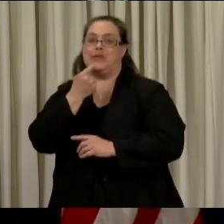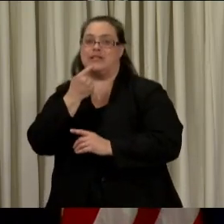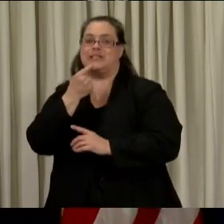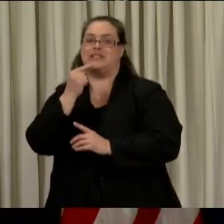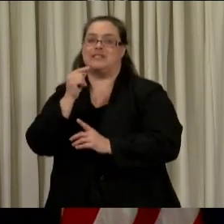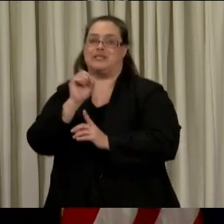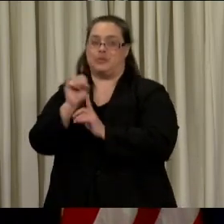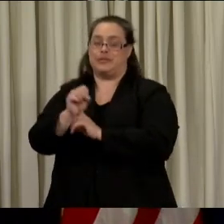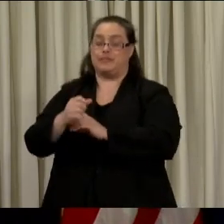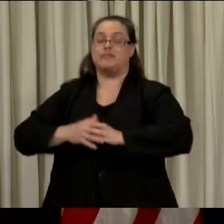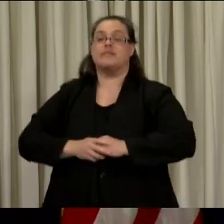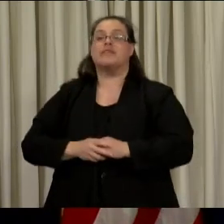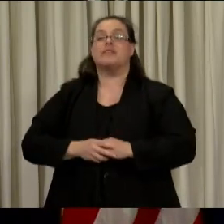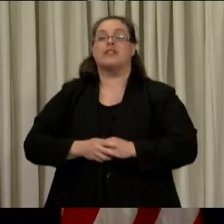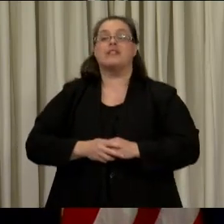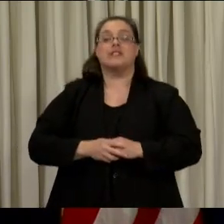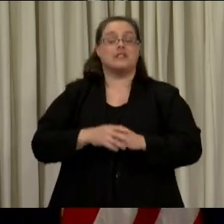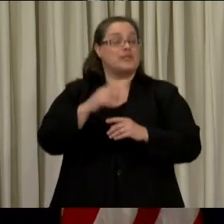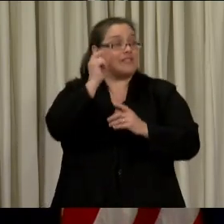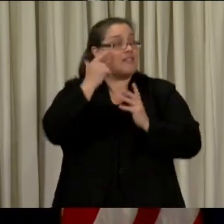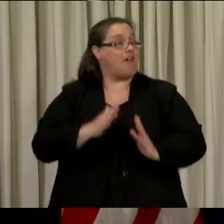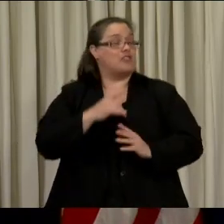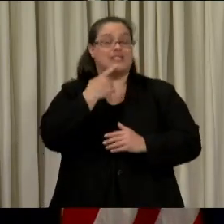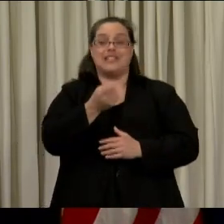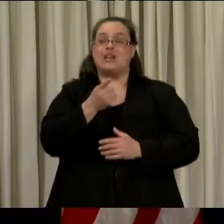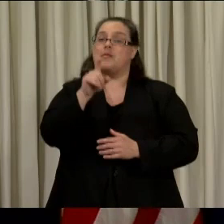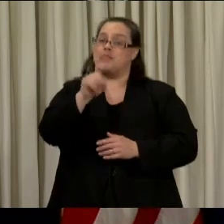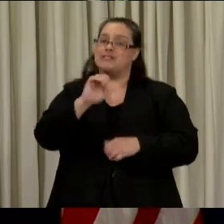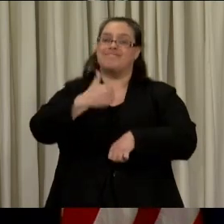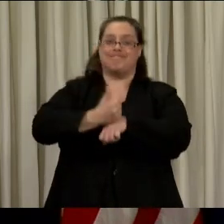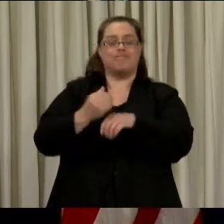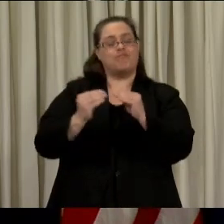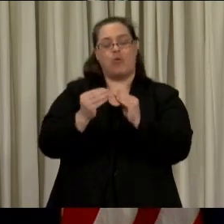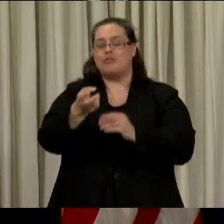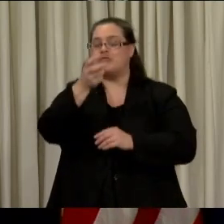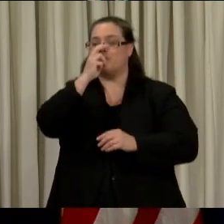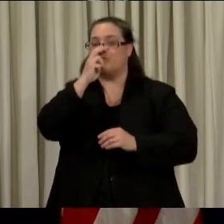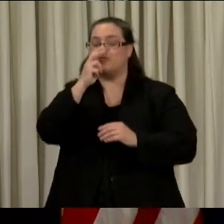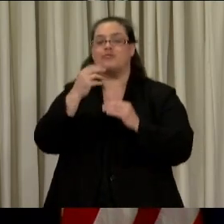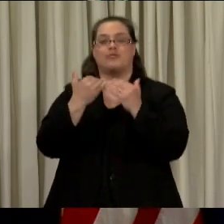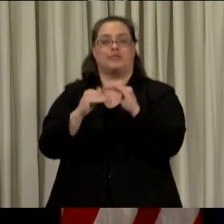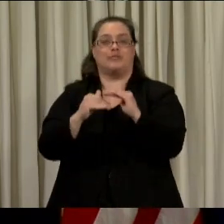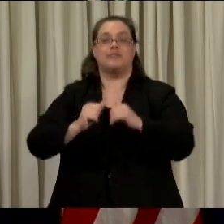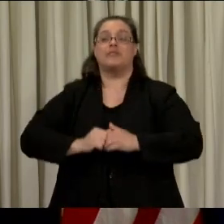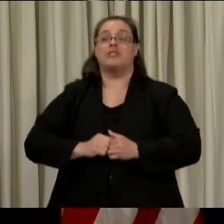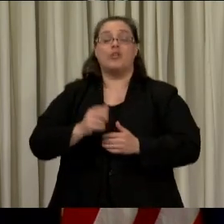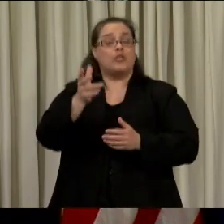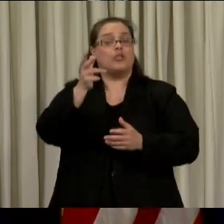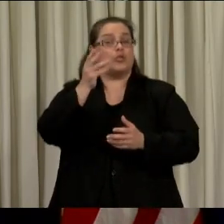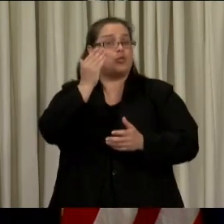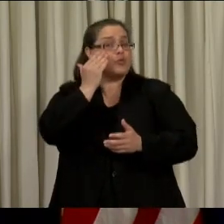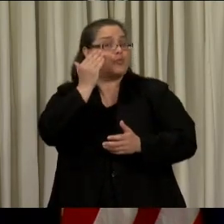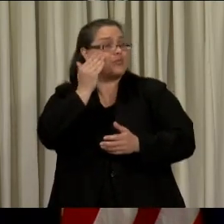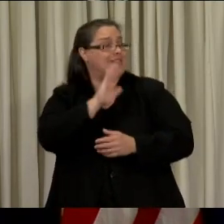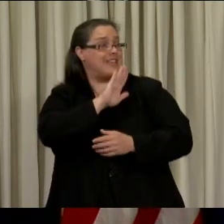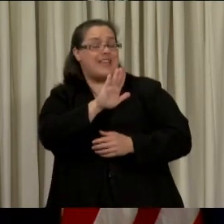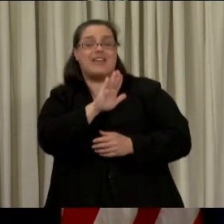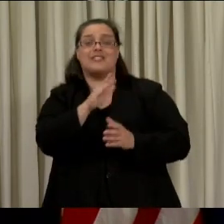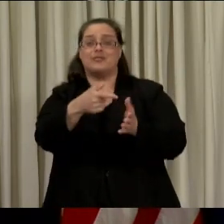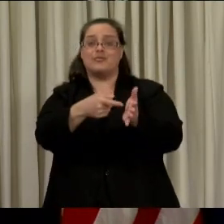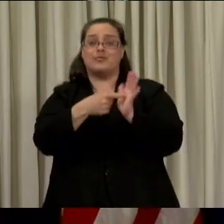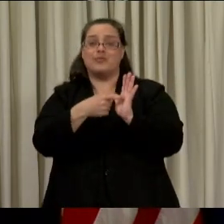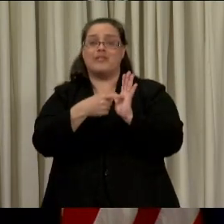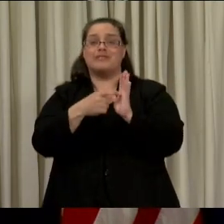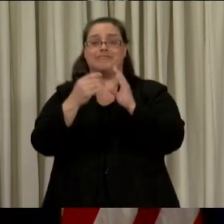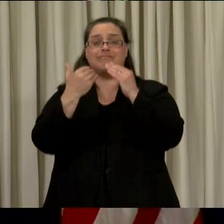restrictions we need to employ to protect the people of our state. You've heard the new restrictions from the governor, and now we all have a role to play in slowing the